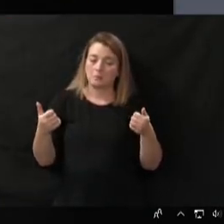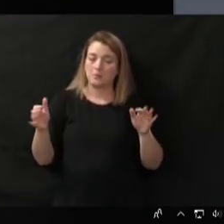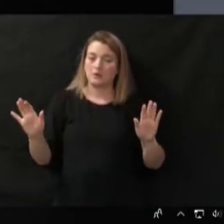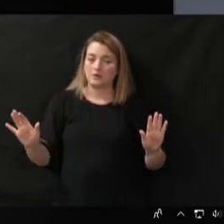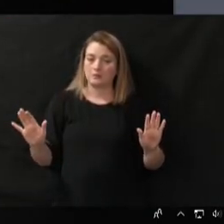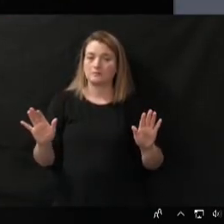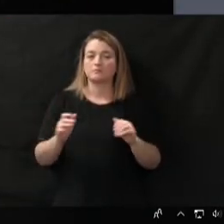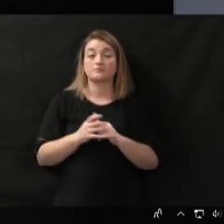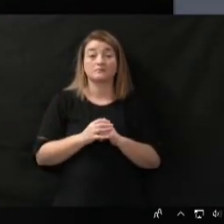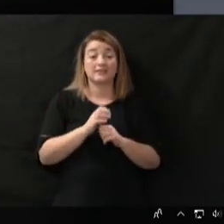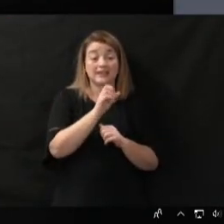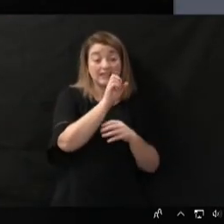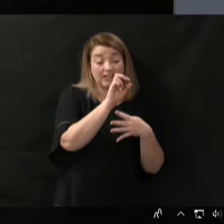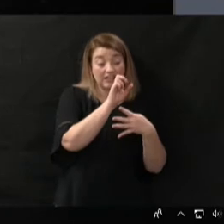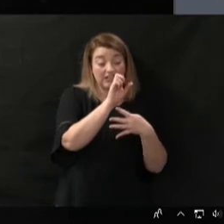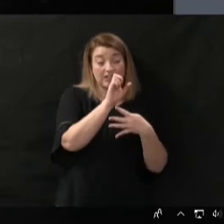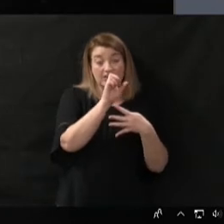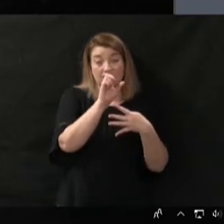ER